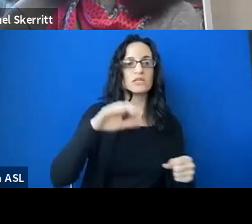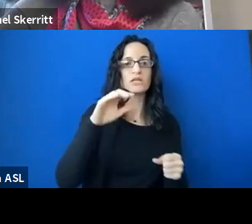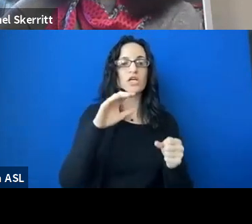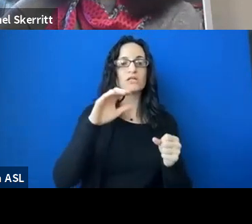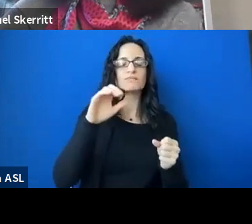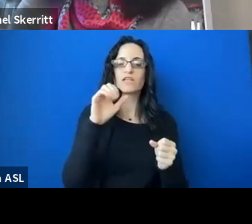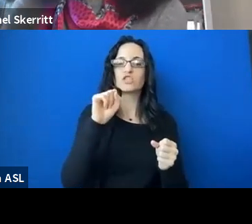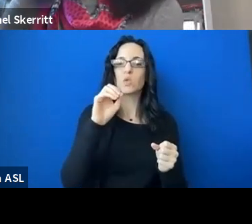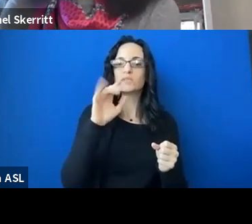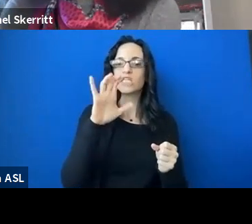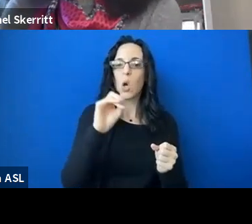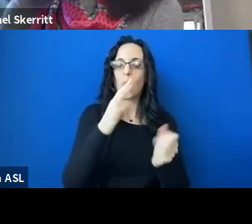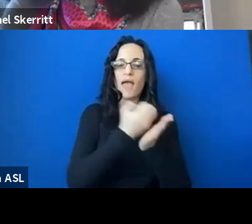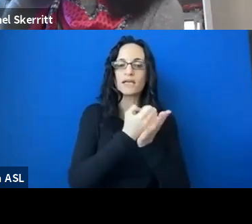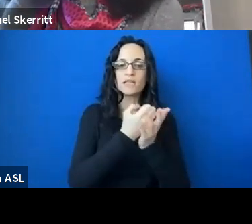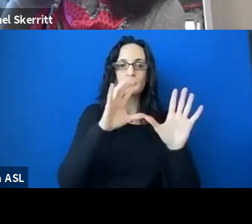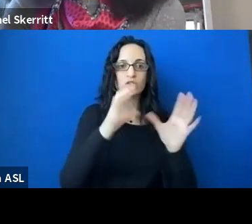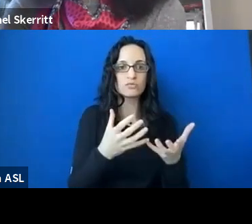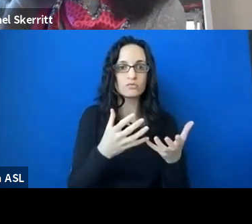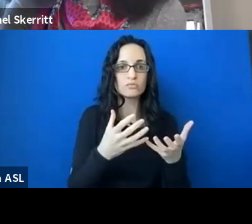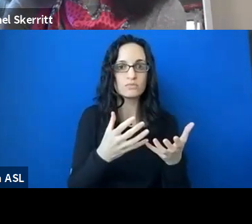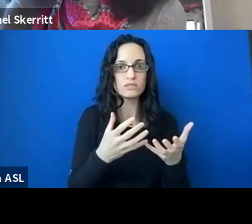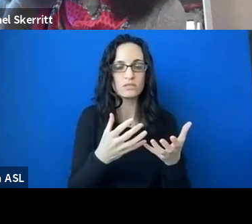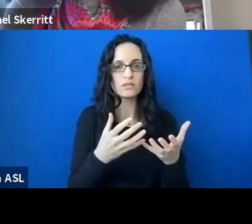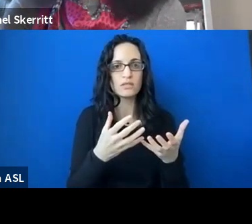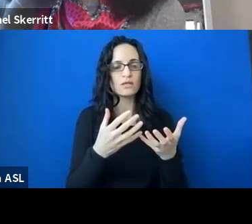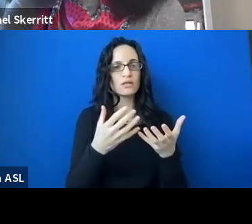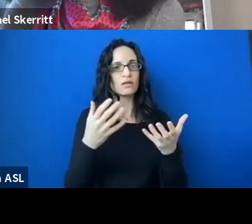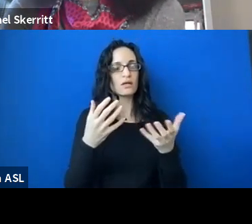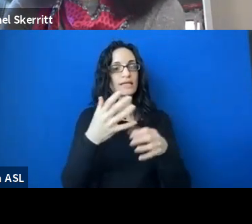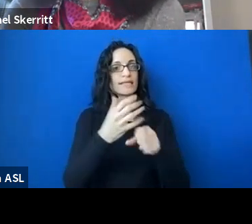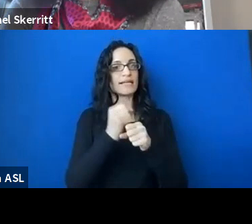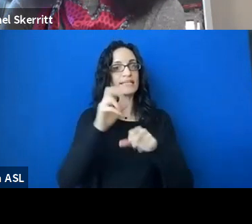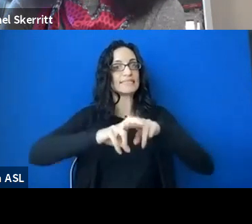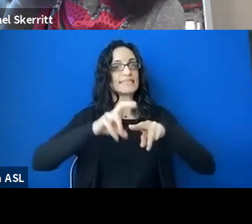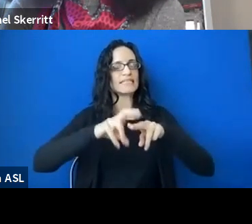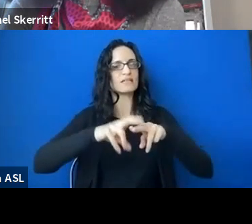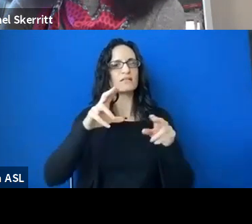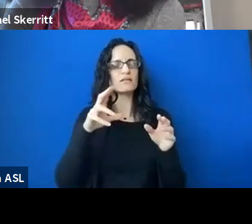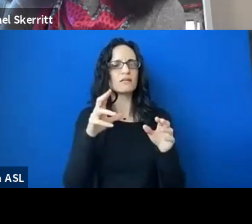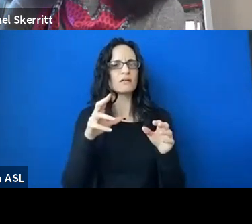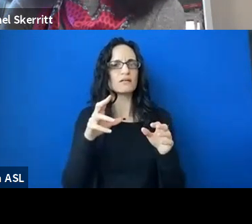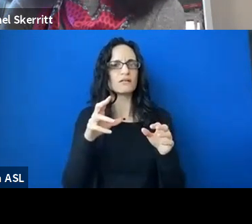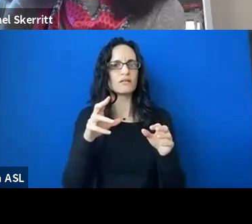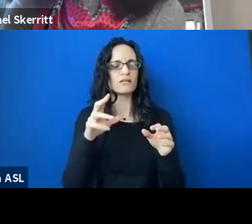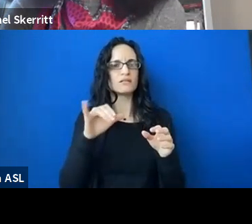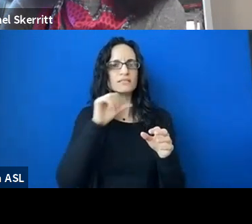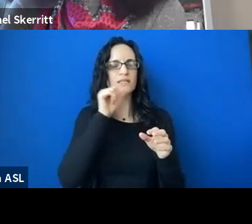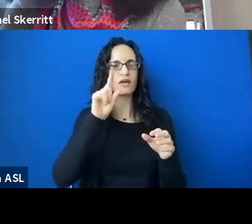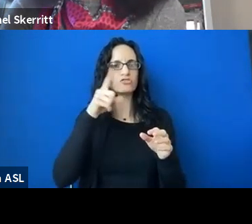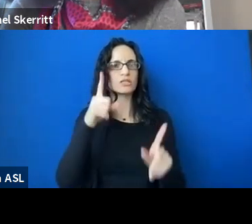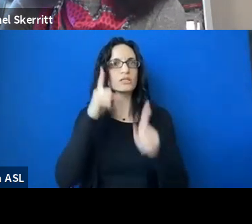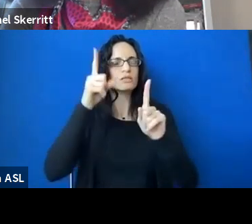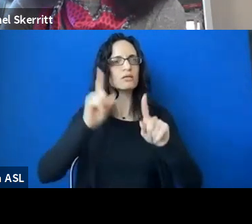for whom exam school seats are simply not an expectation. As a friend whispered to me during Dr. Castellis' early